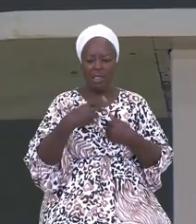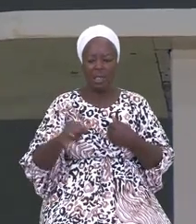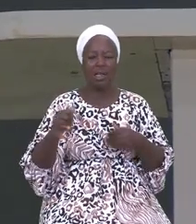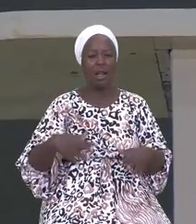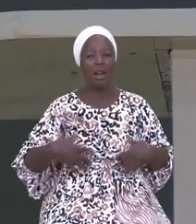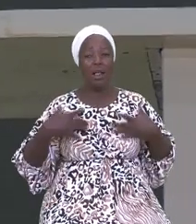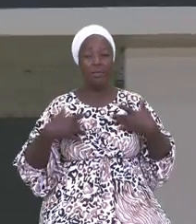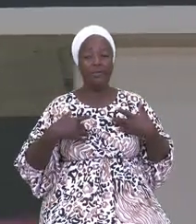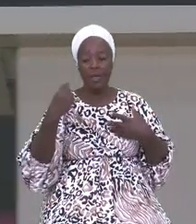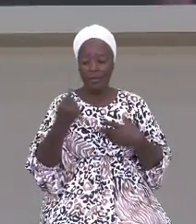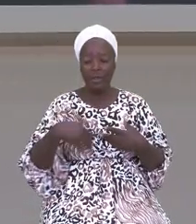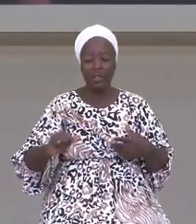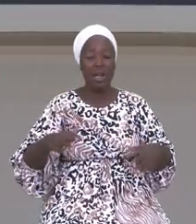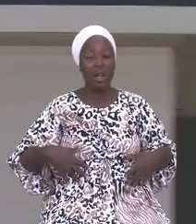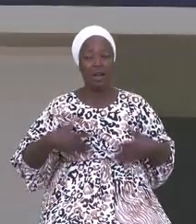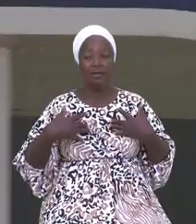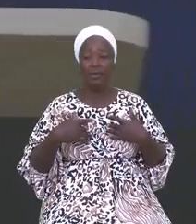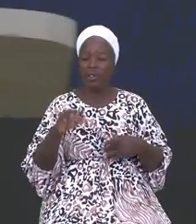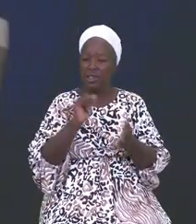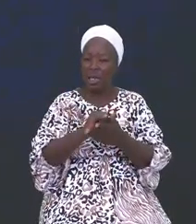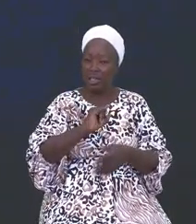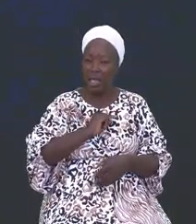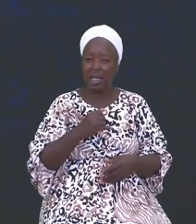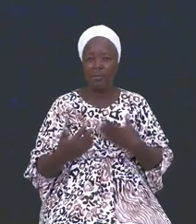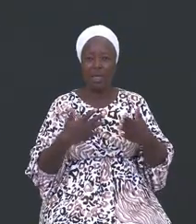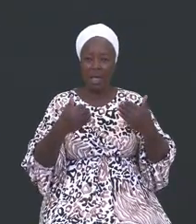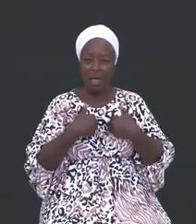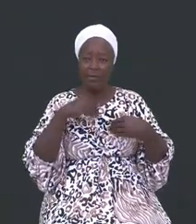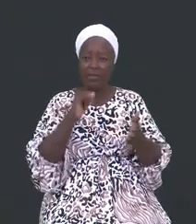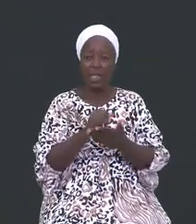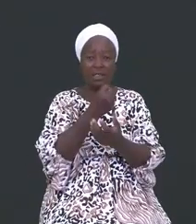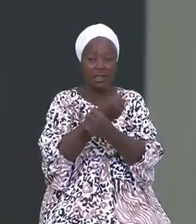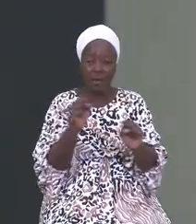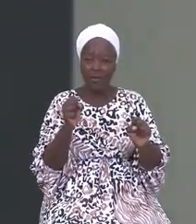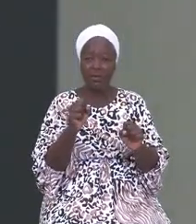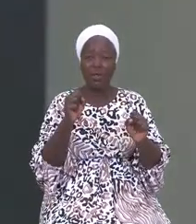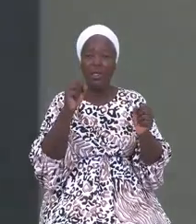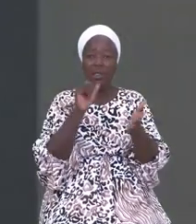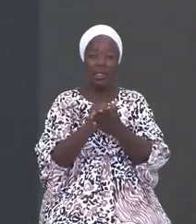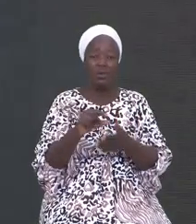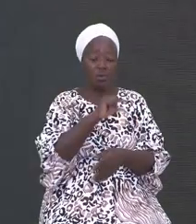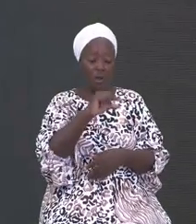life, everlasting life, that I may have that salvation